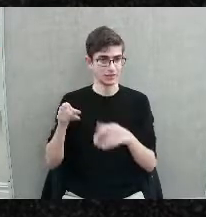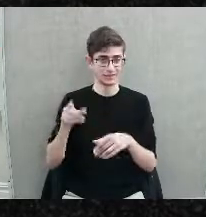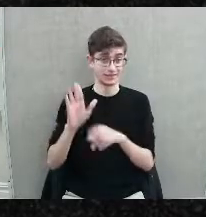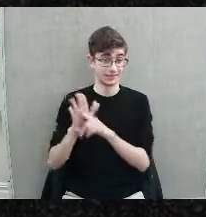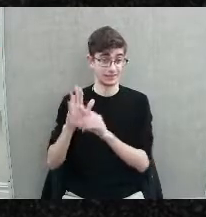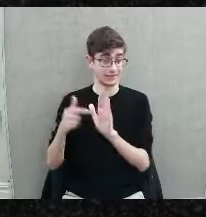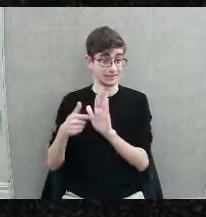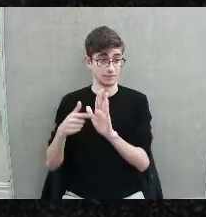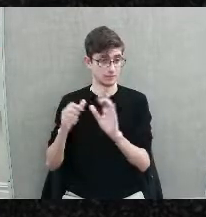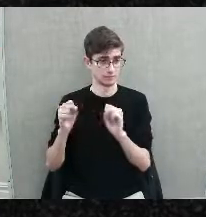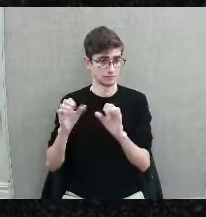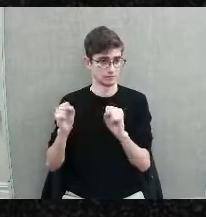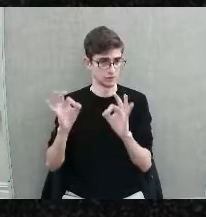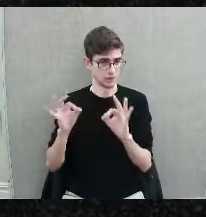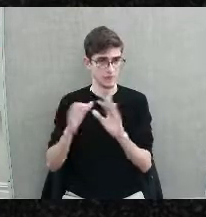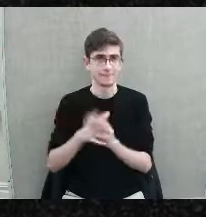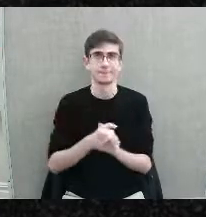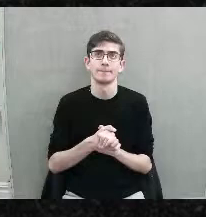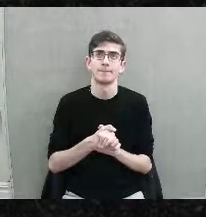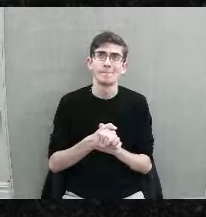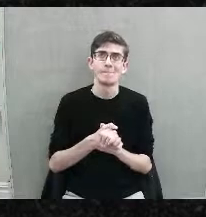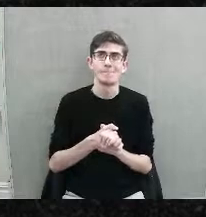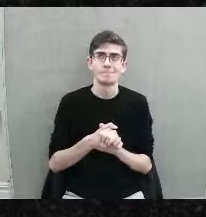he just gave, in which